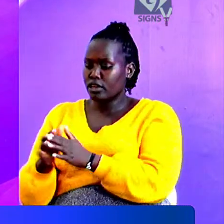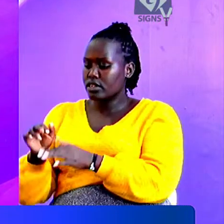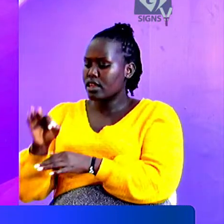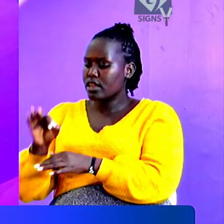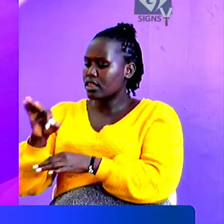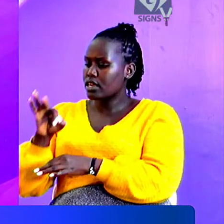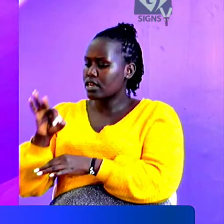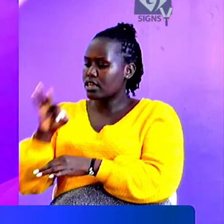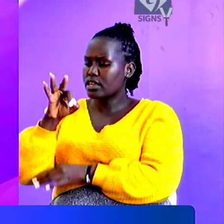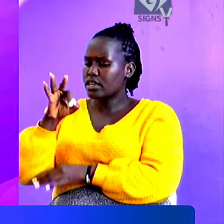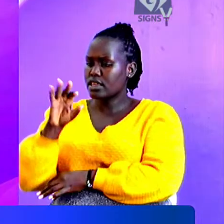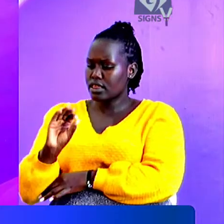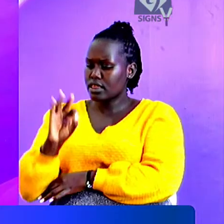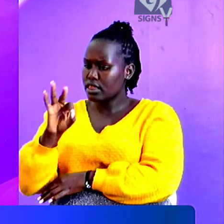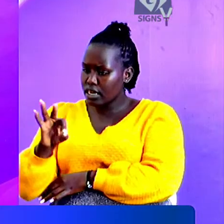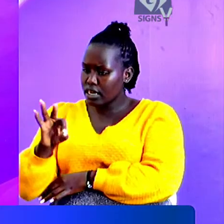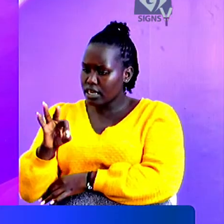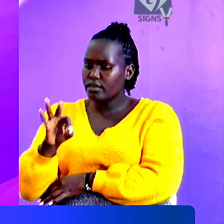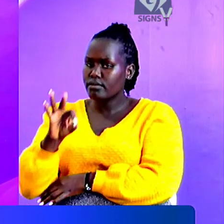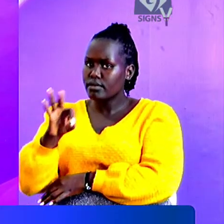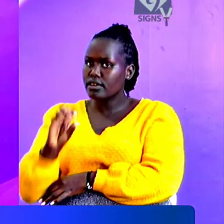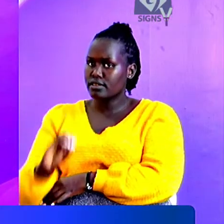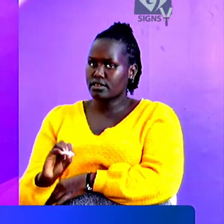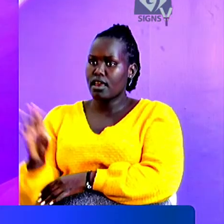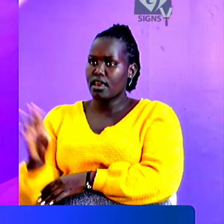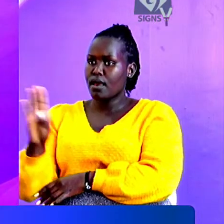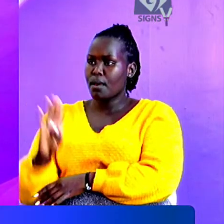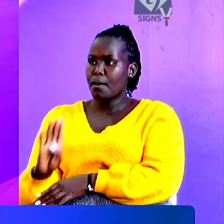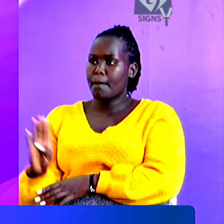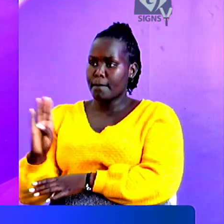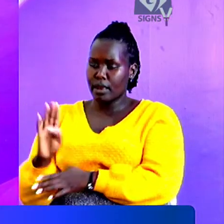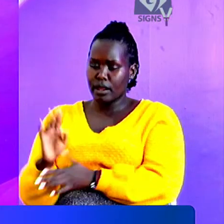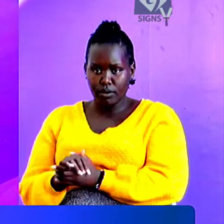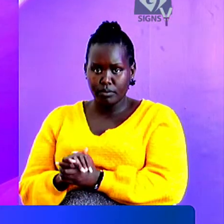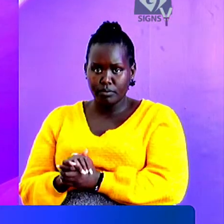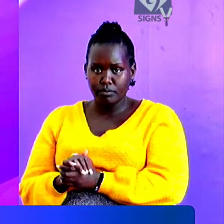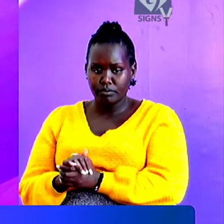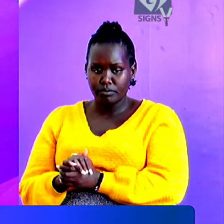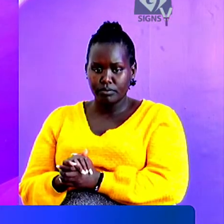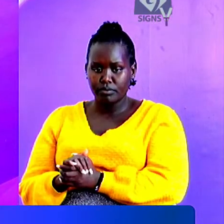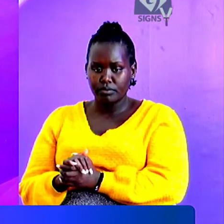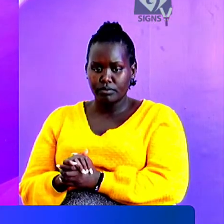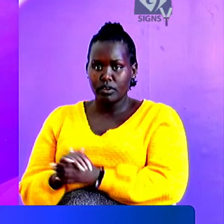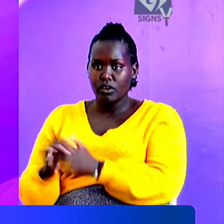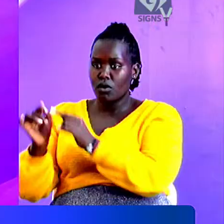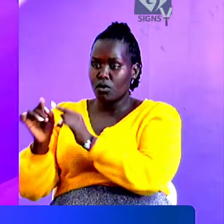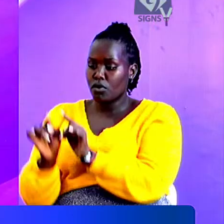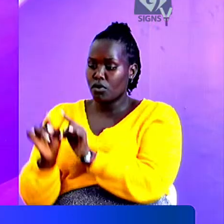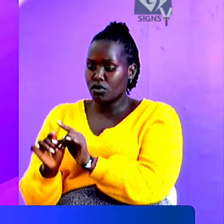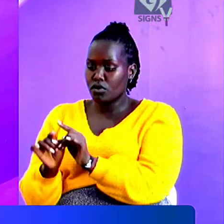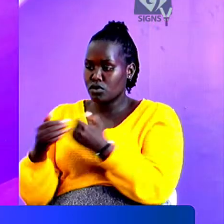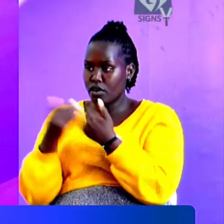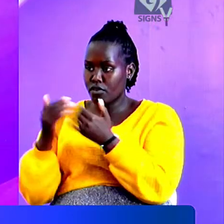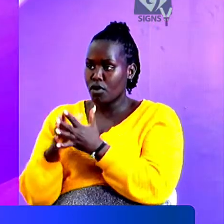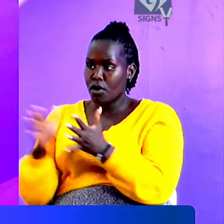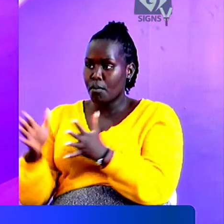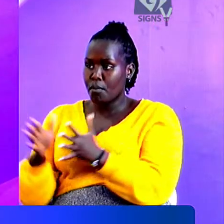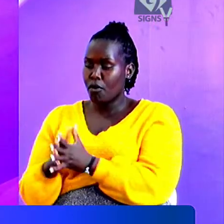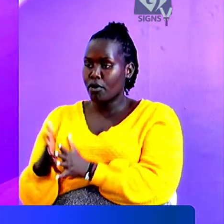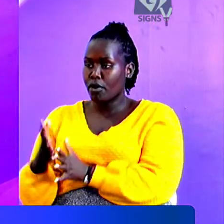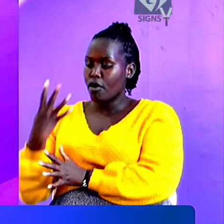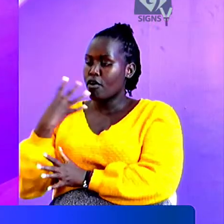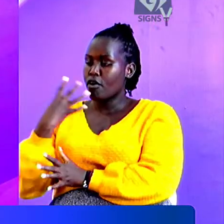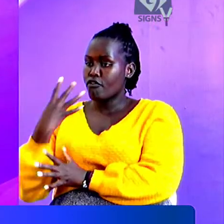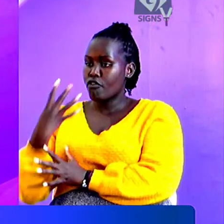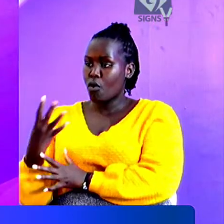Yes. All right? Yes. What was the budget for education? Upwards of 700 billion. 700 plus. Yeah. it means we have more, we probably have 400 plus